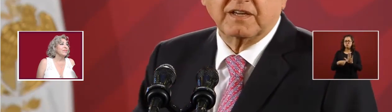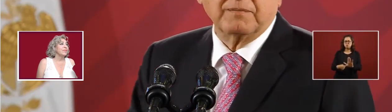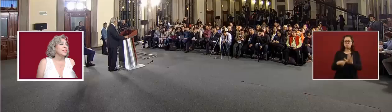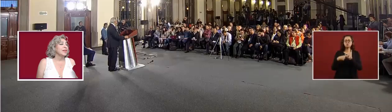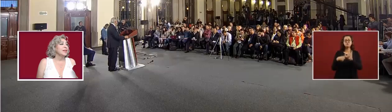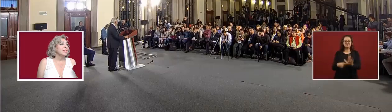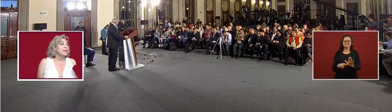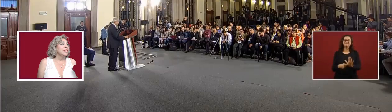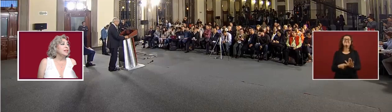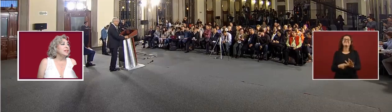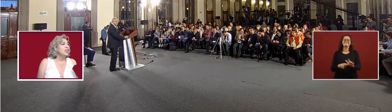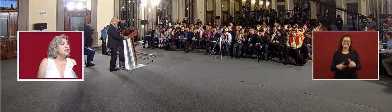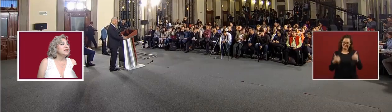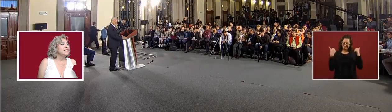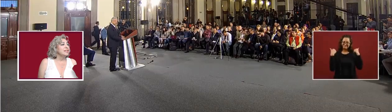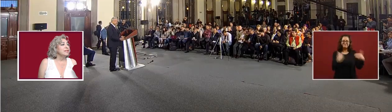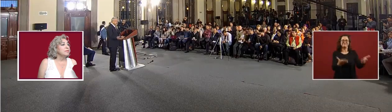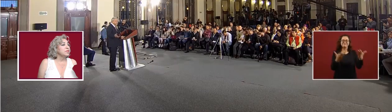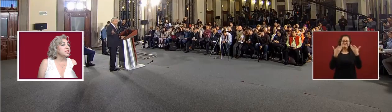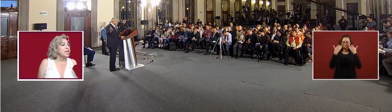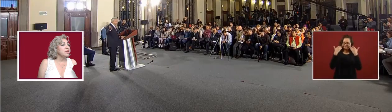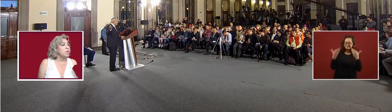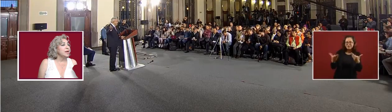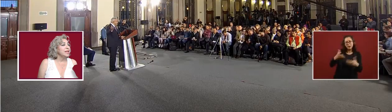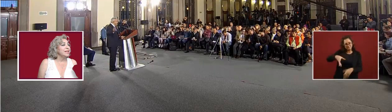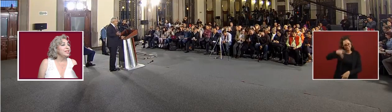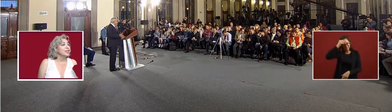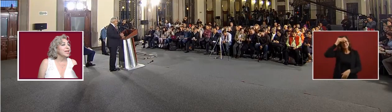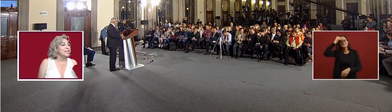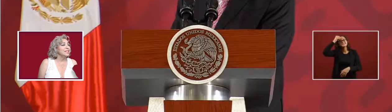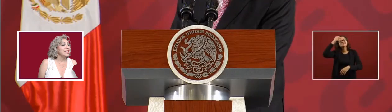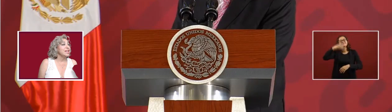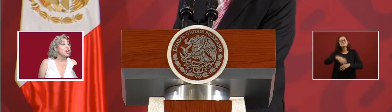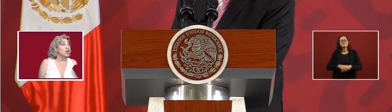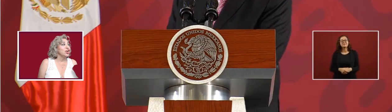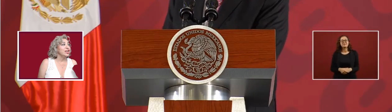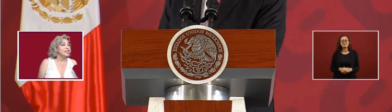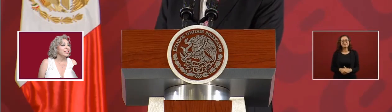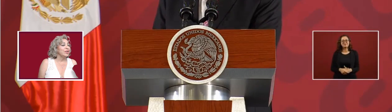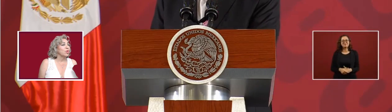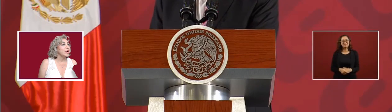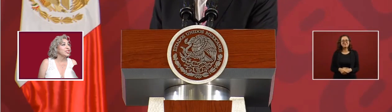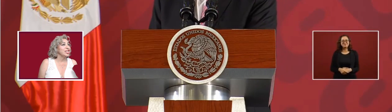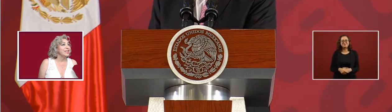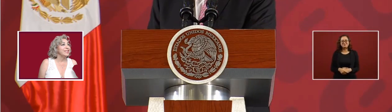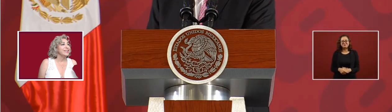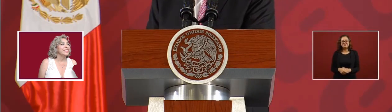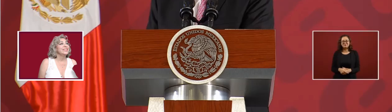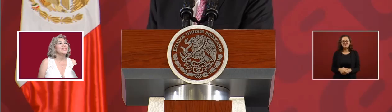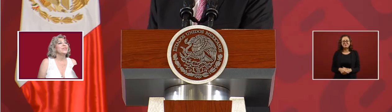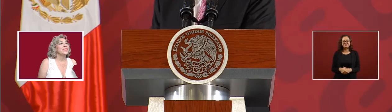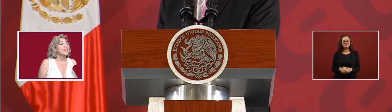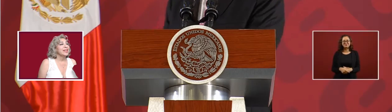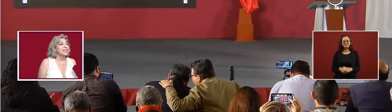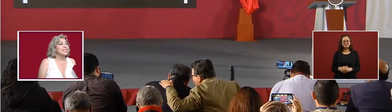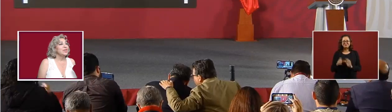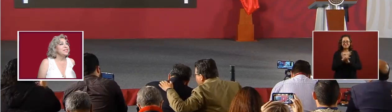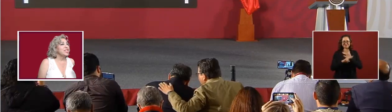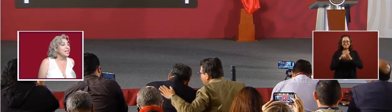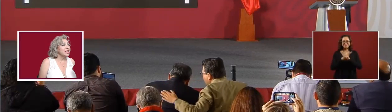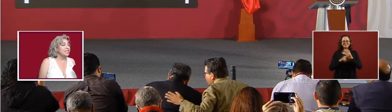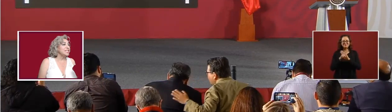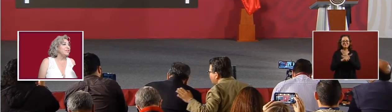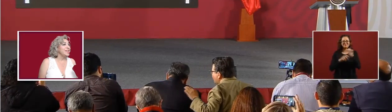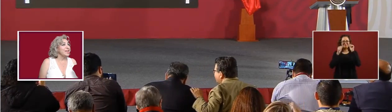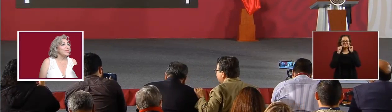learn take a watch a look and then learn or watch and learn so